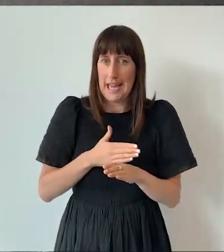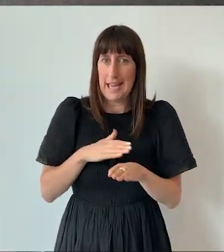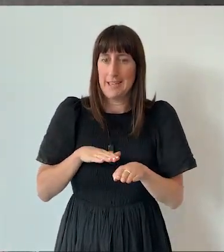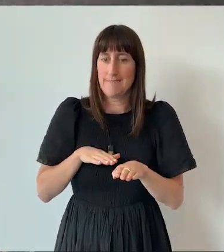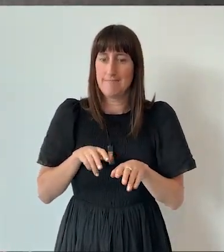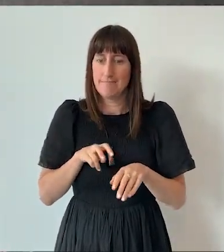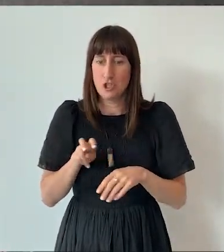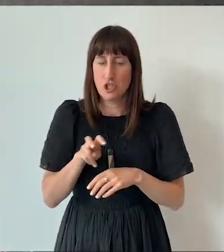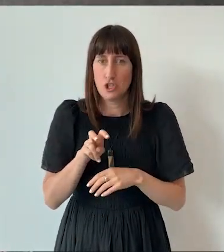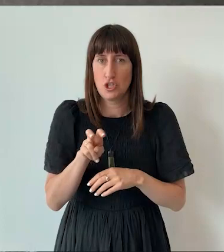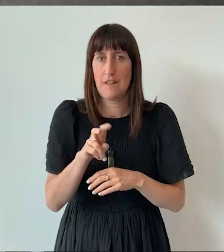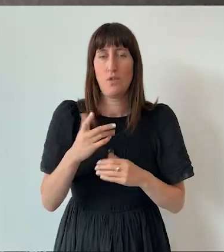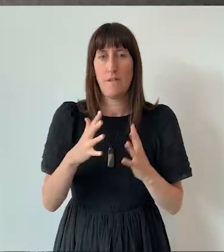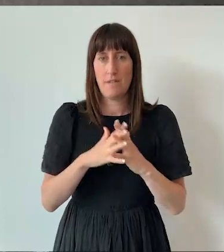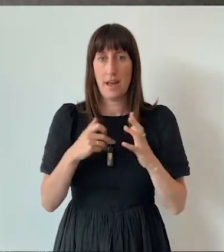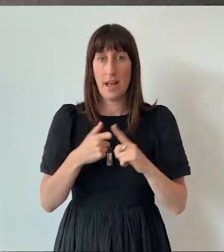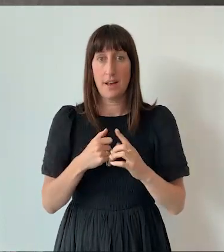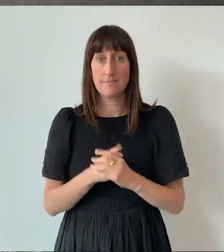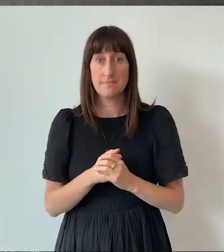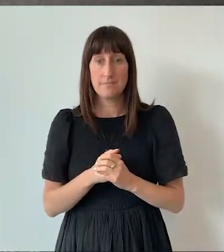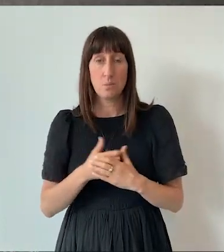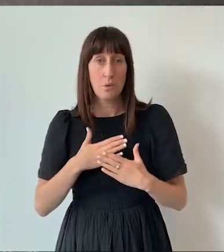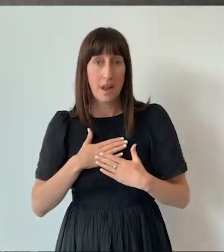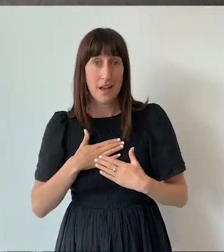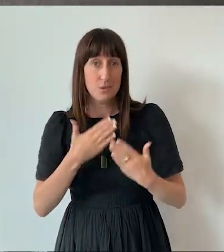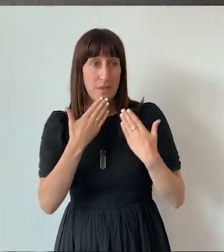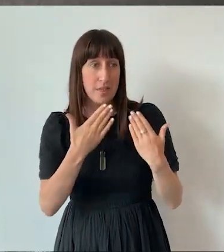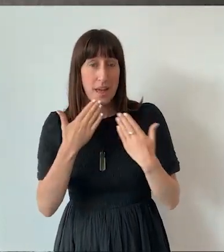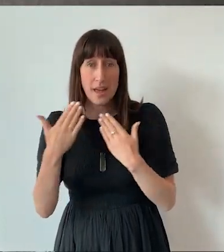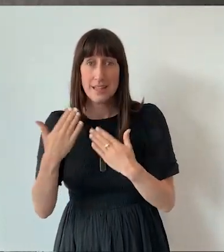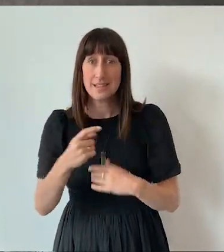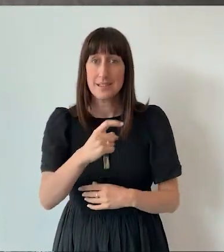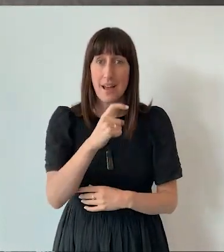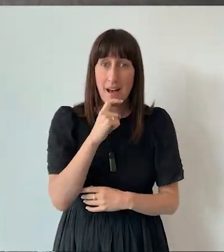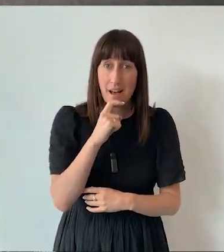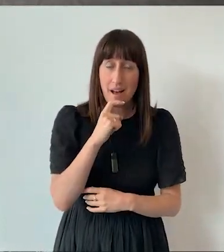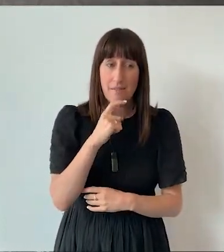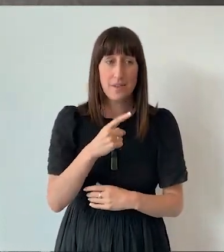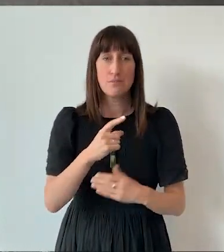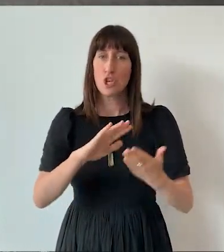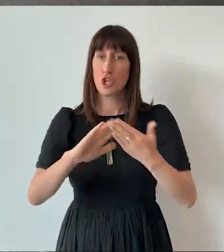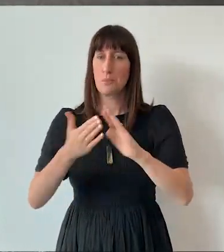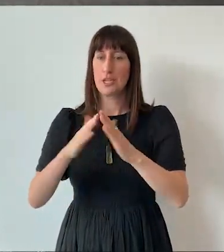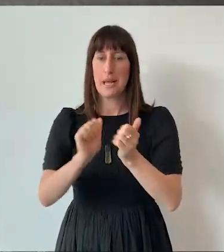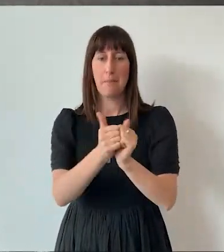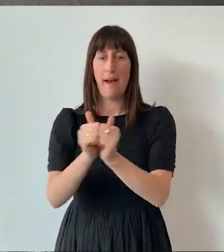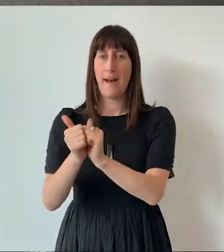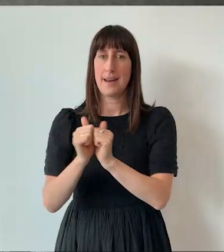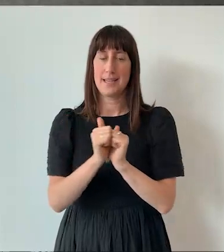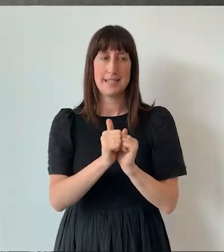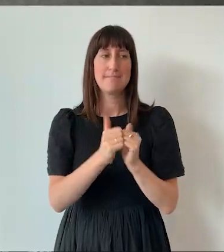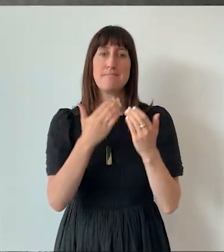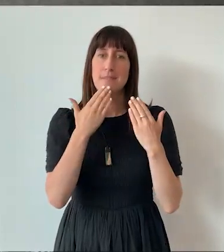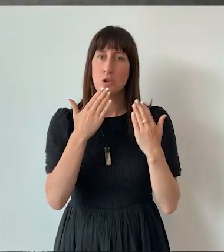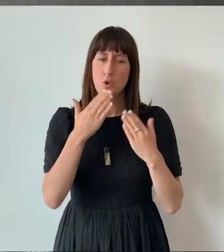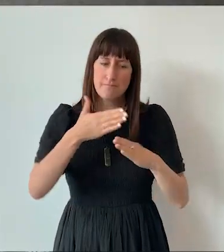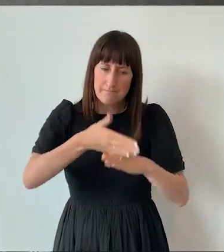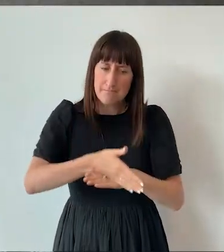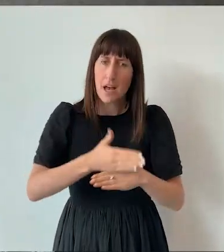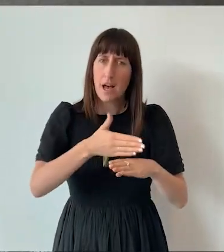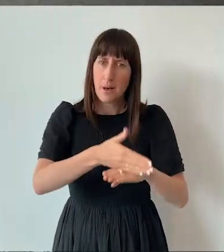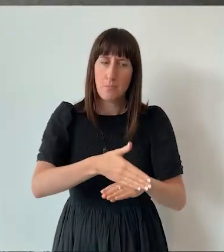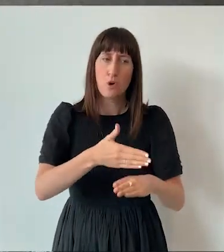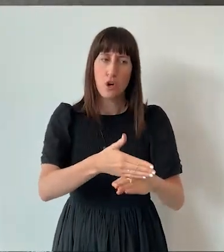thank our staff and our community partners at Whaikaha and all their hard work that has gotten us to